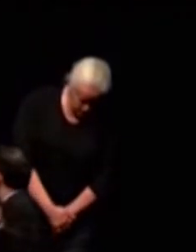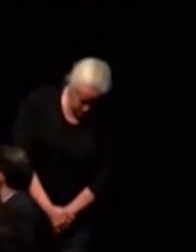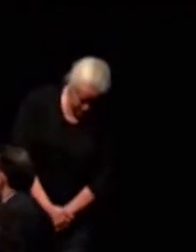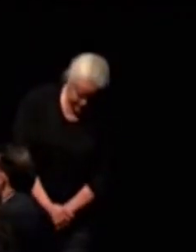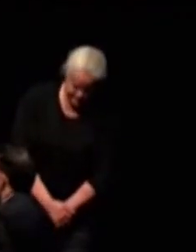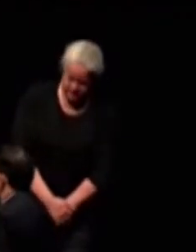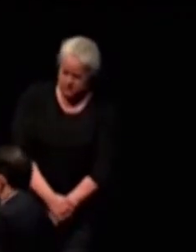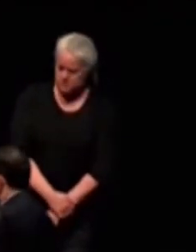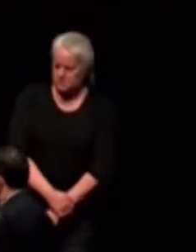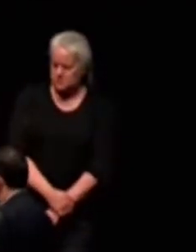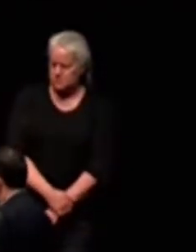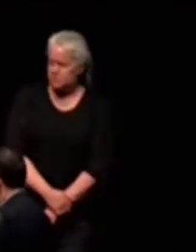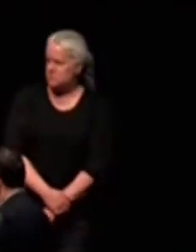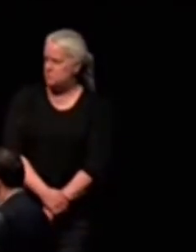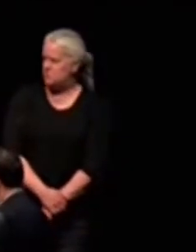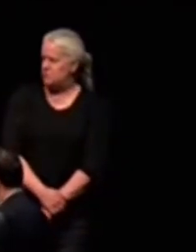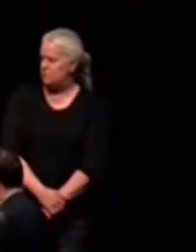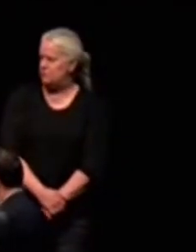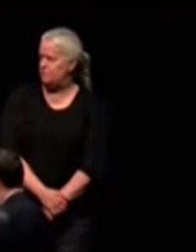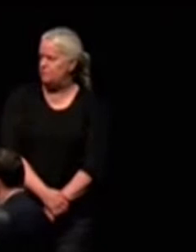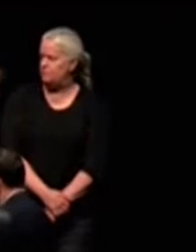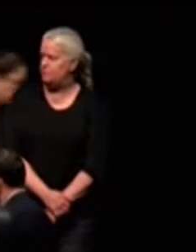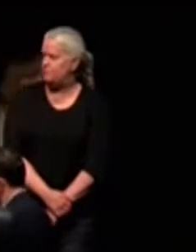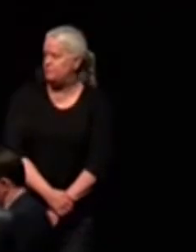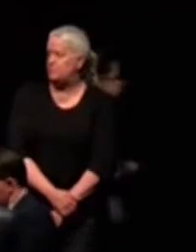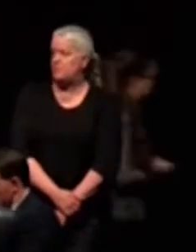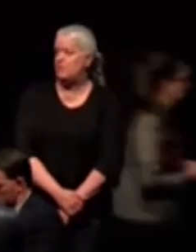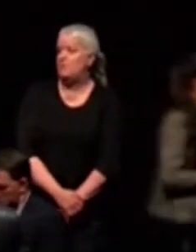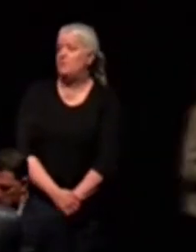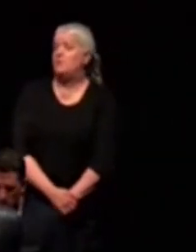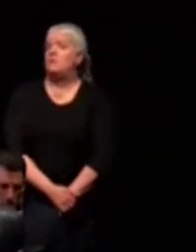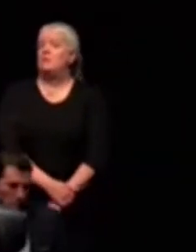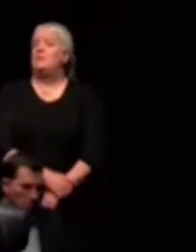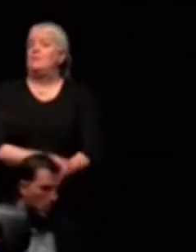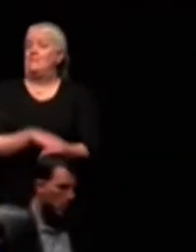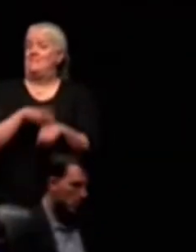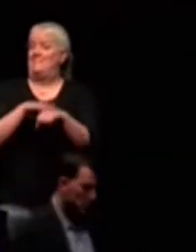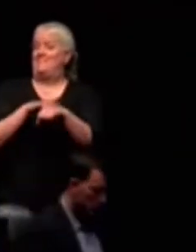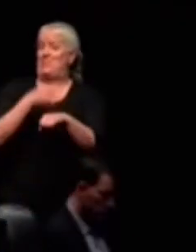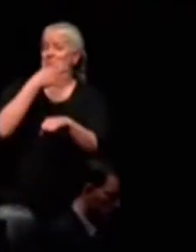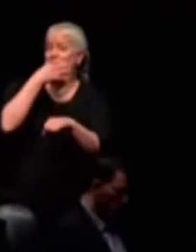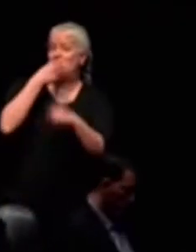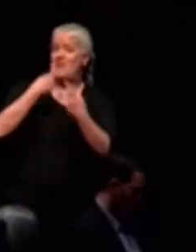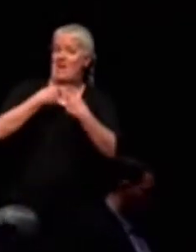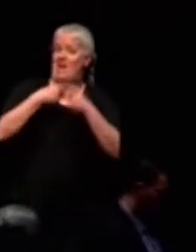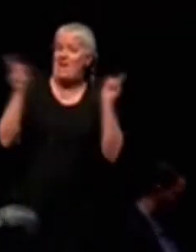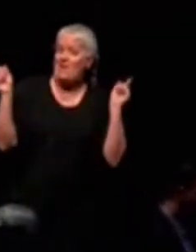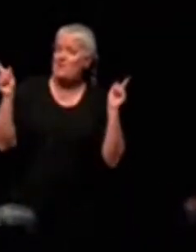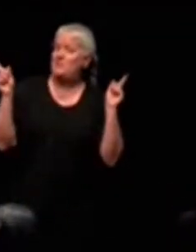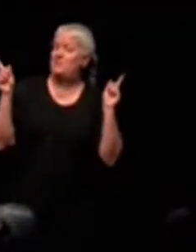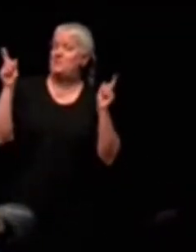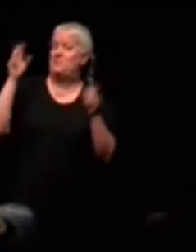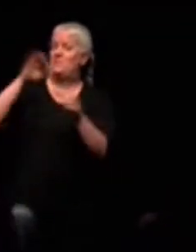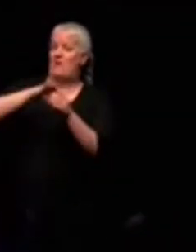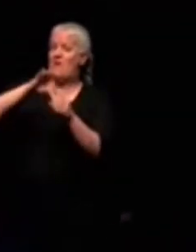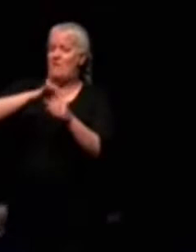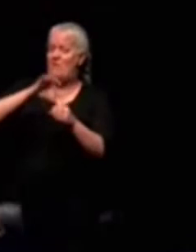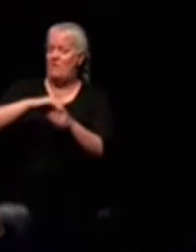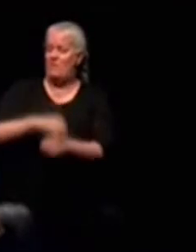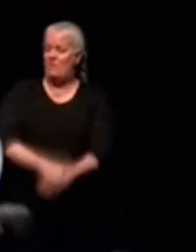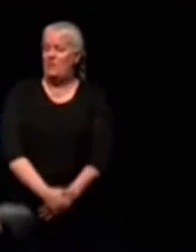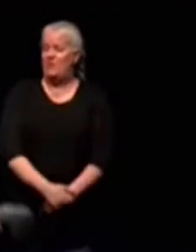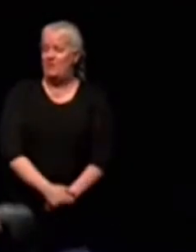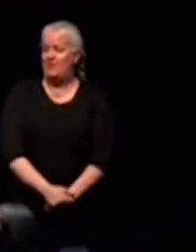Okay, we're going to be announcing the vote rather shortly, so let's get everybody where you are supposed to be. I